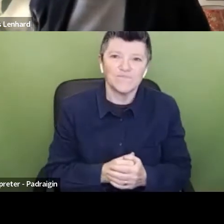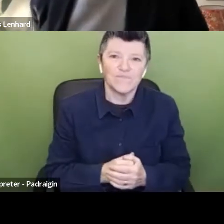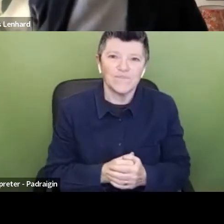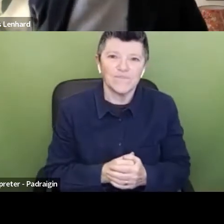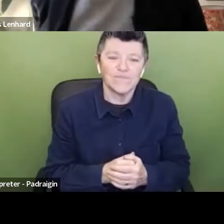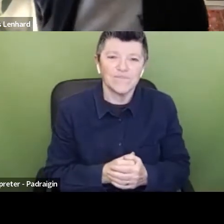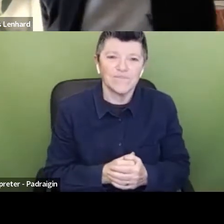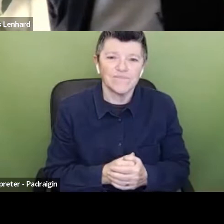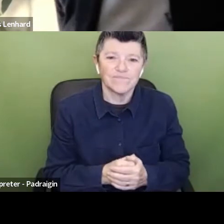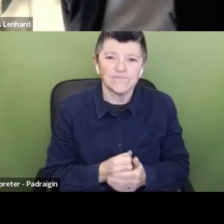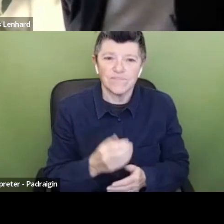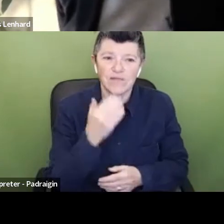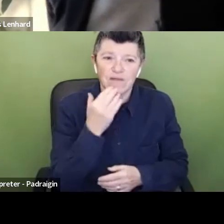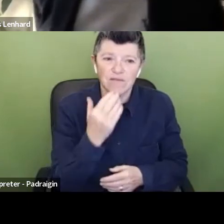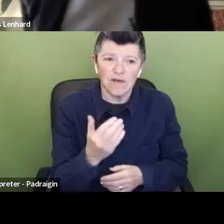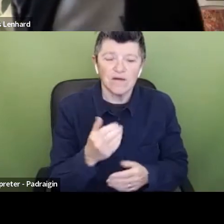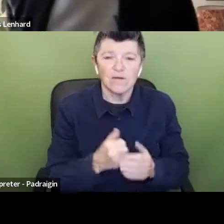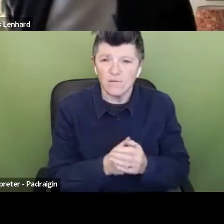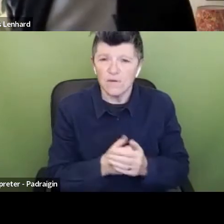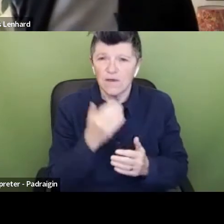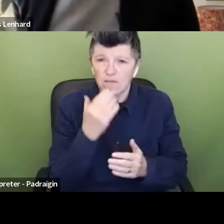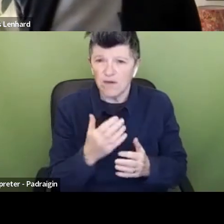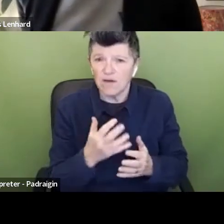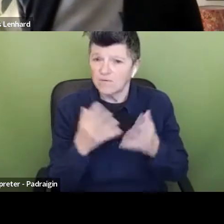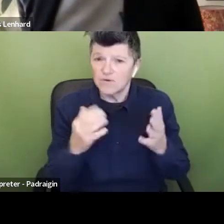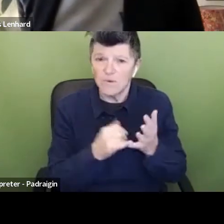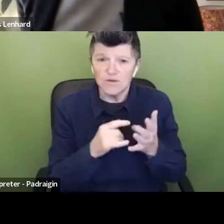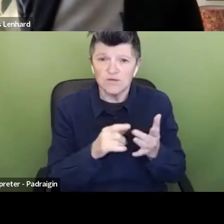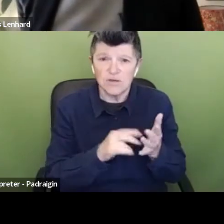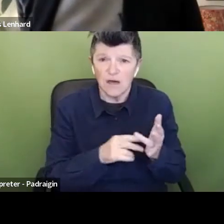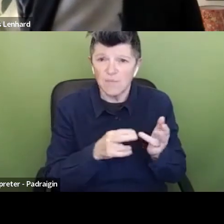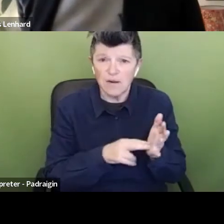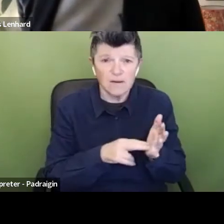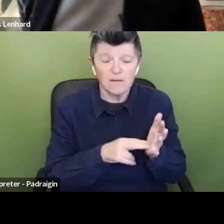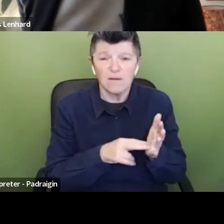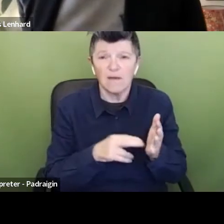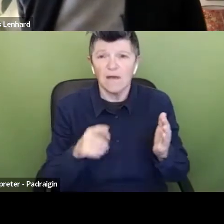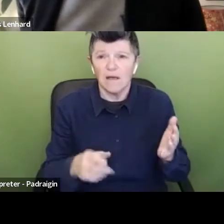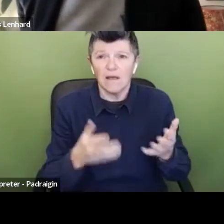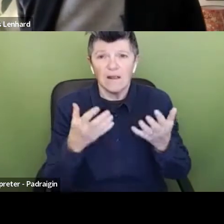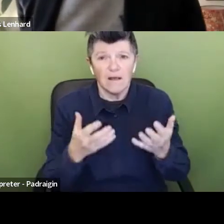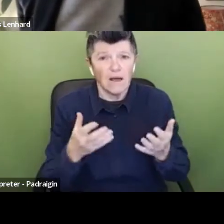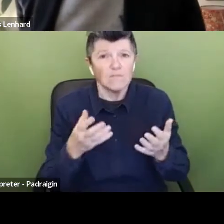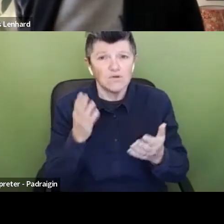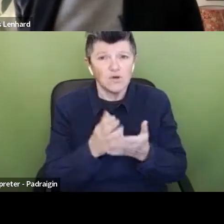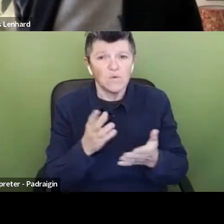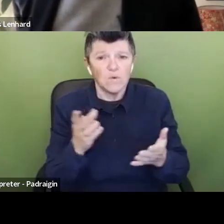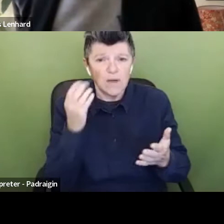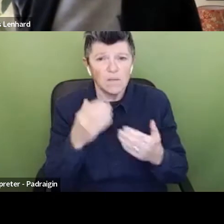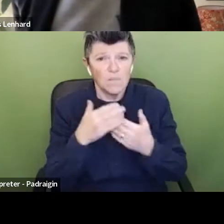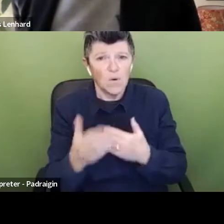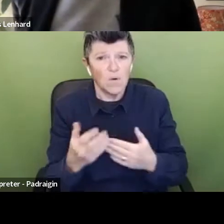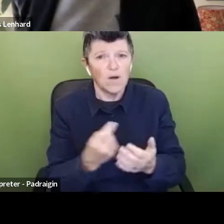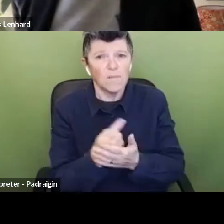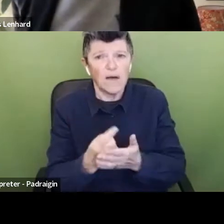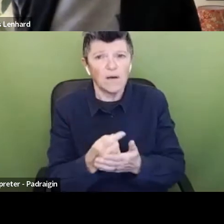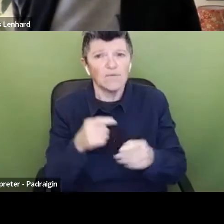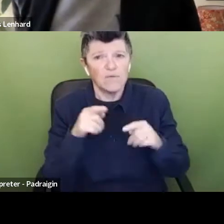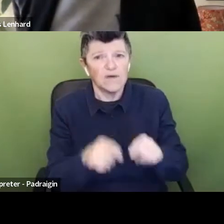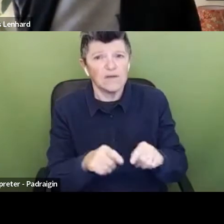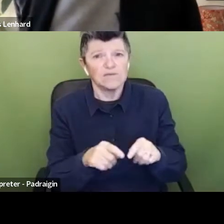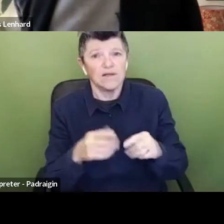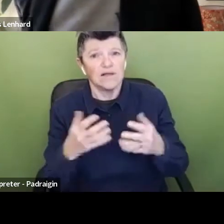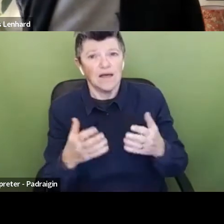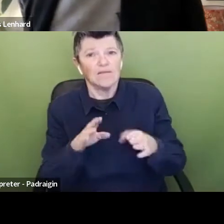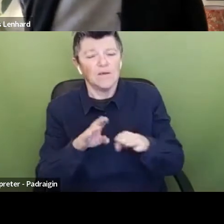Thank you. Thank you so much, Simon. And I guess we're going to hear more about these practices of care now in